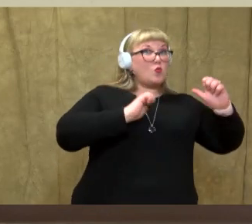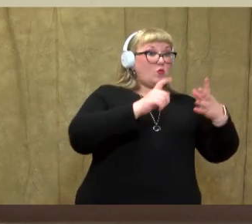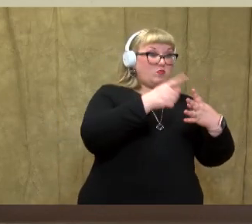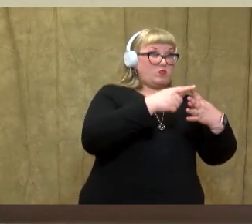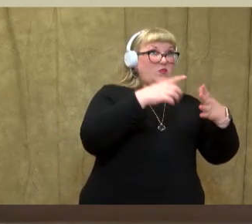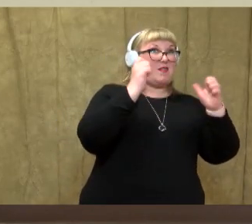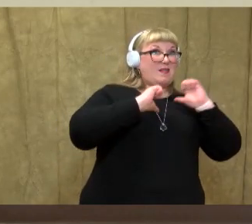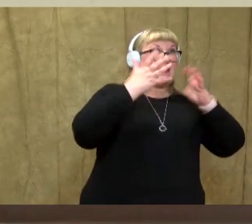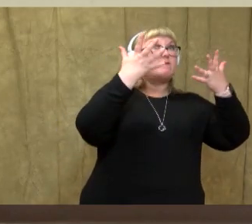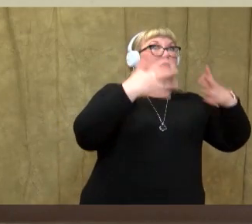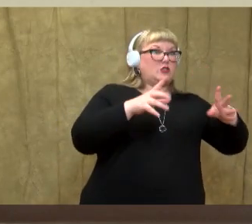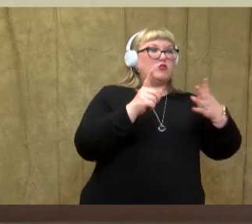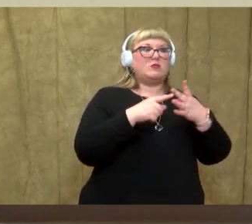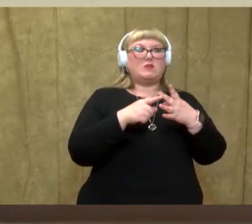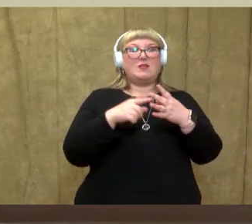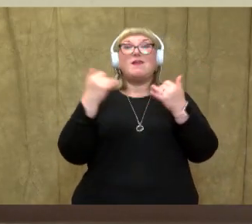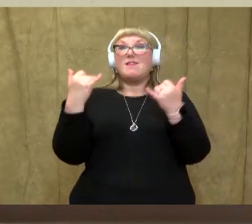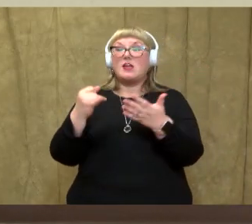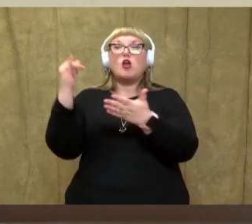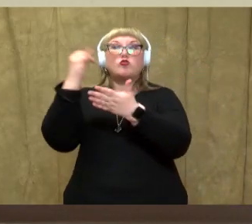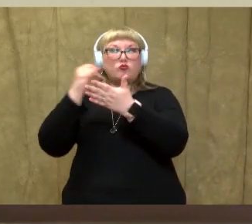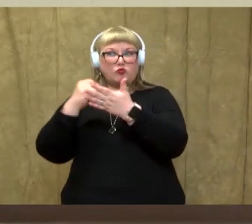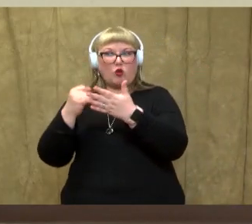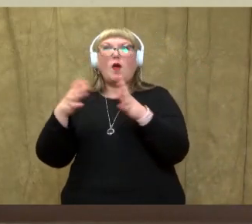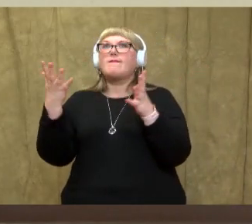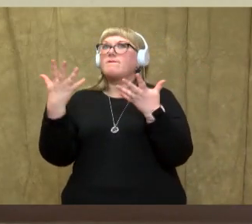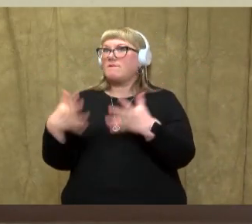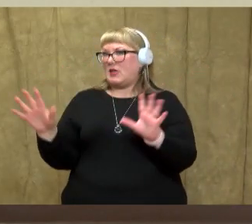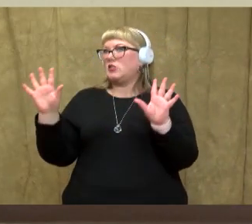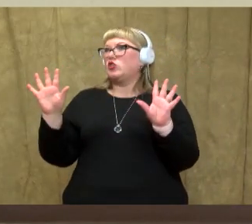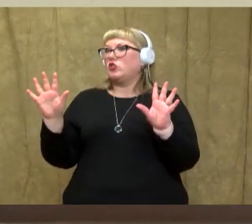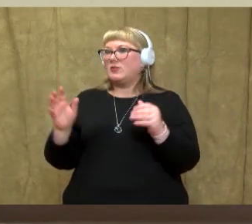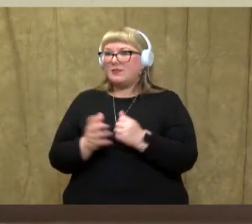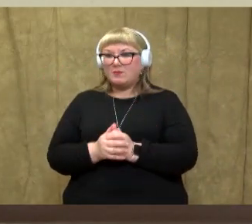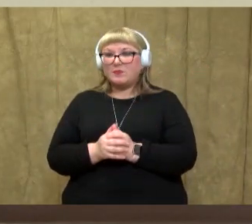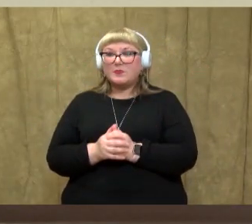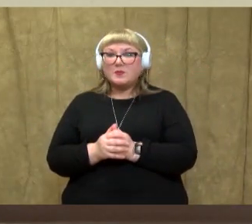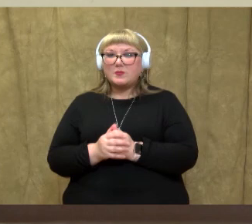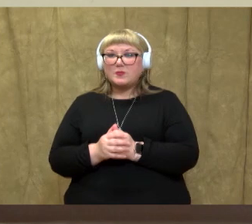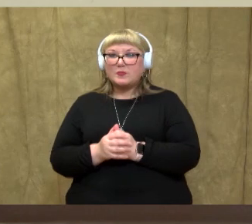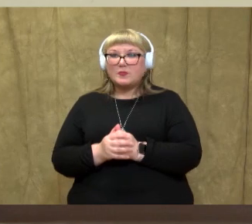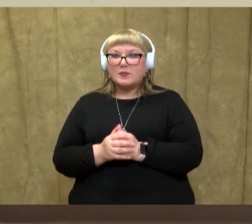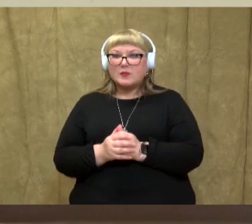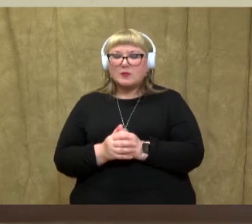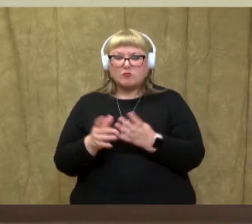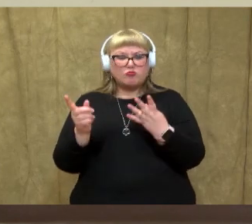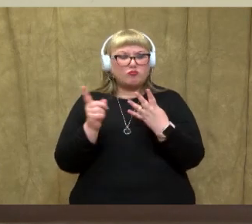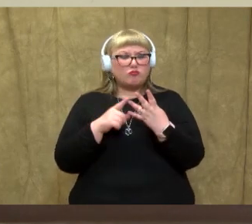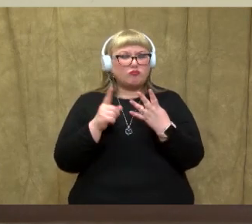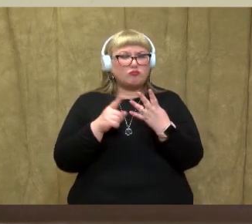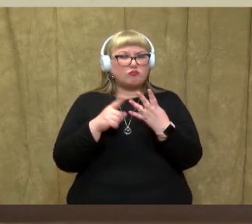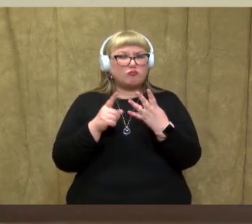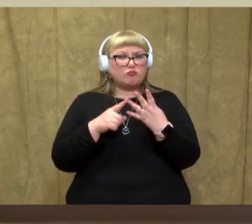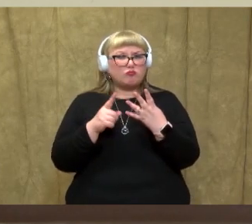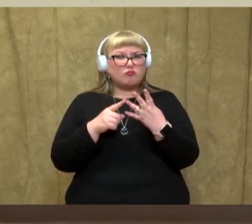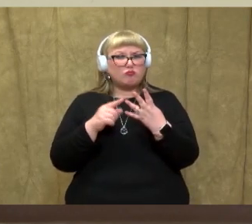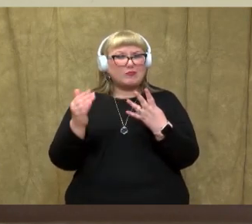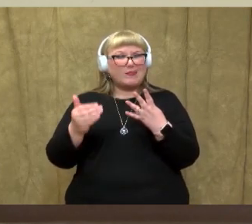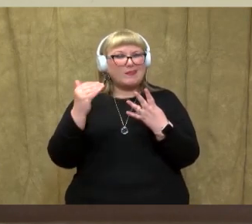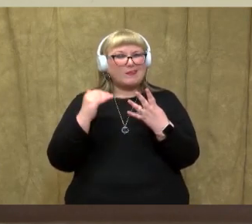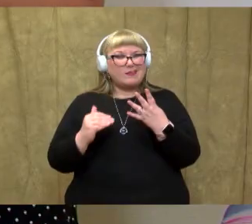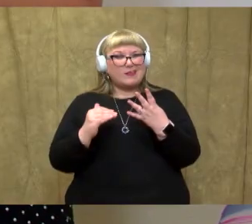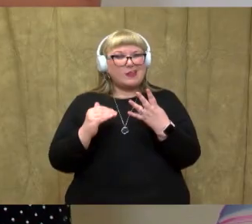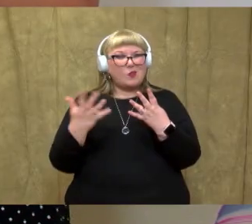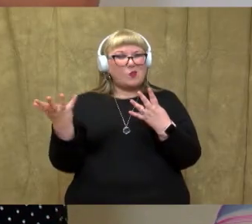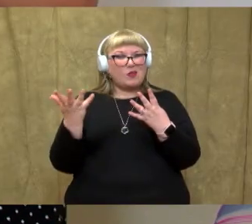problem, and now we have solved it by drawing a picture. Who remembers what our next